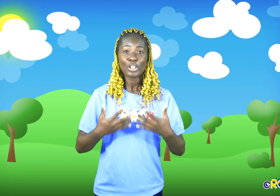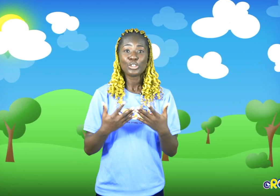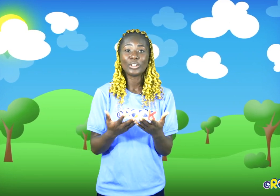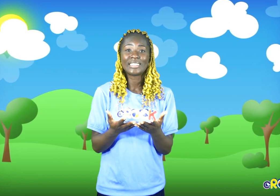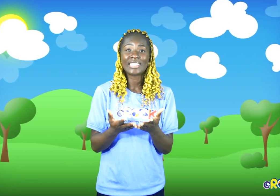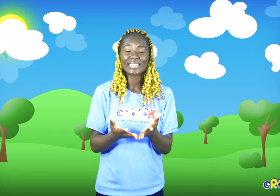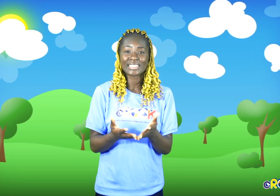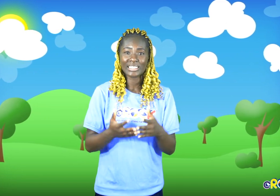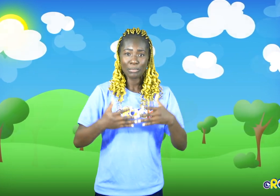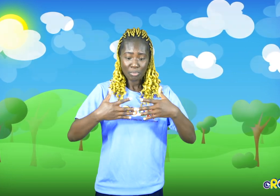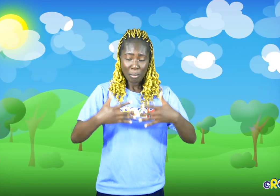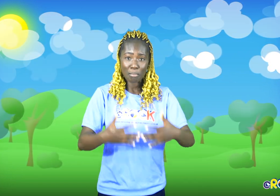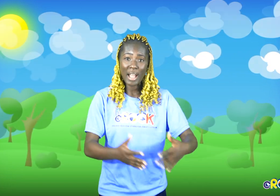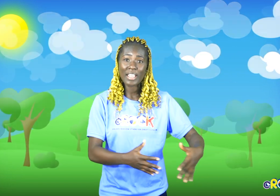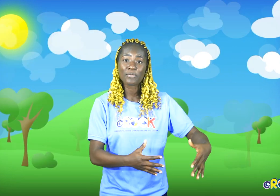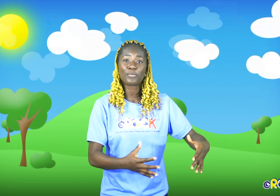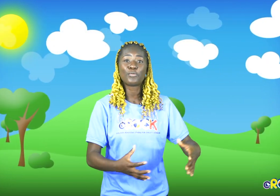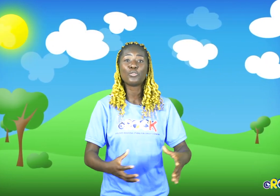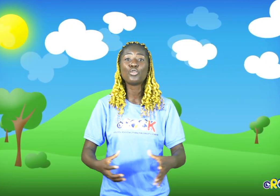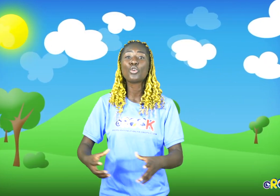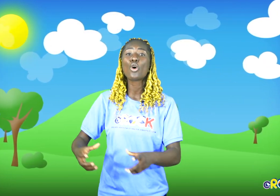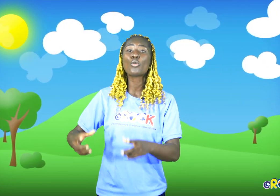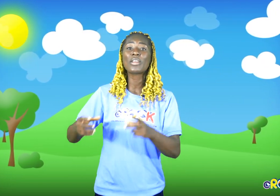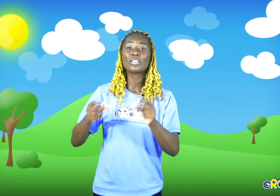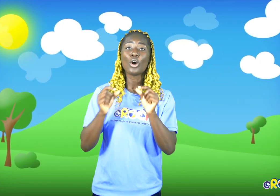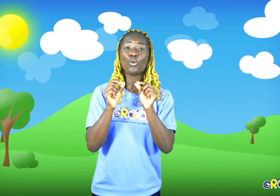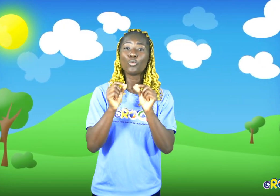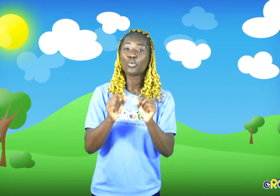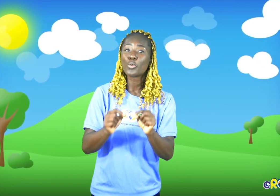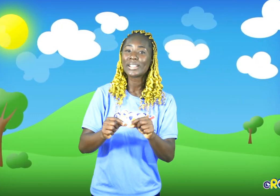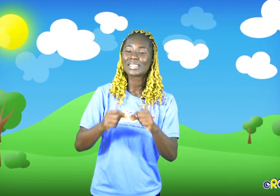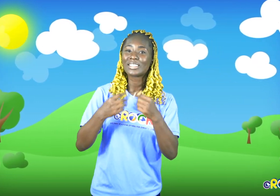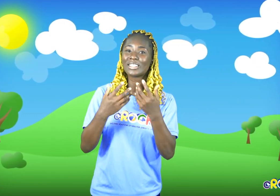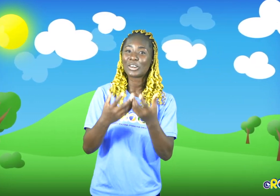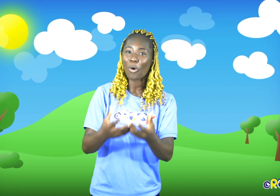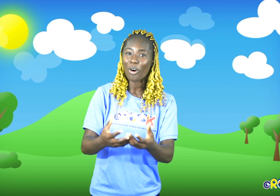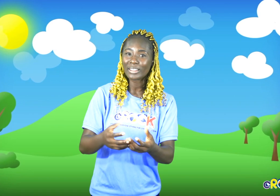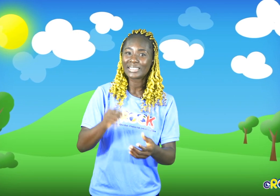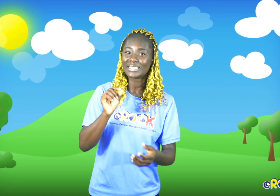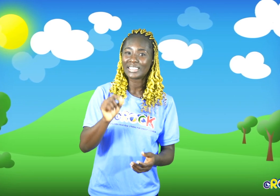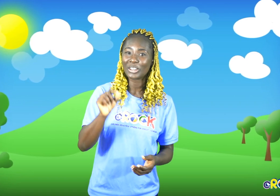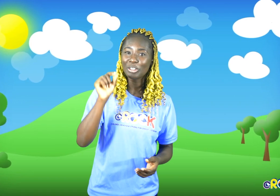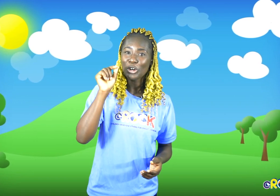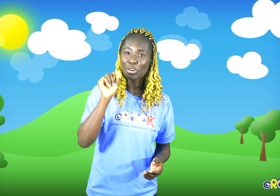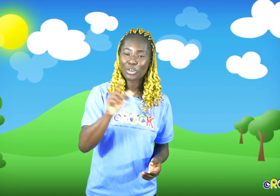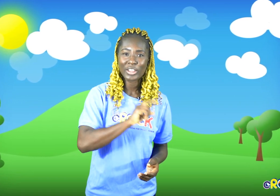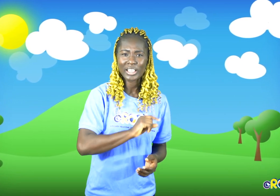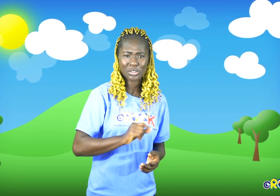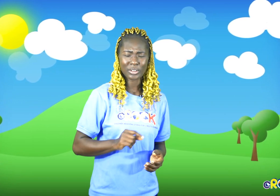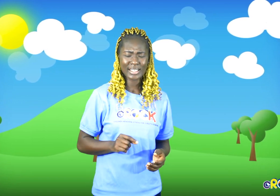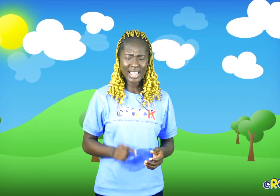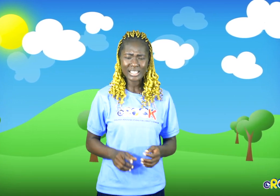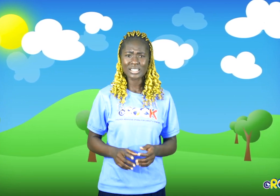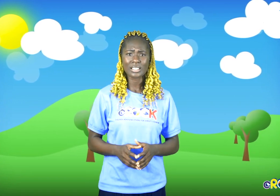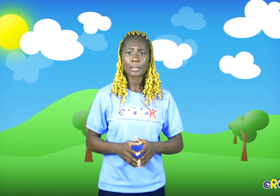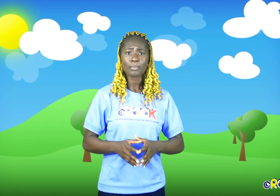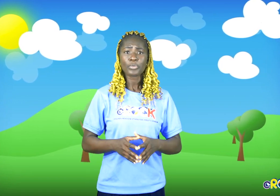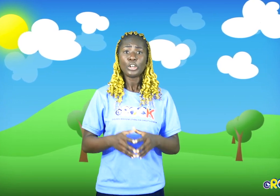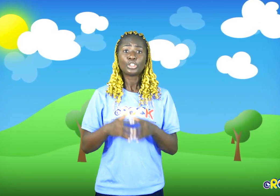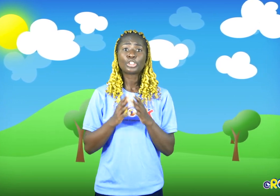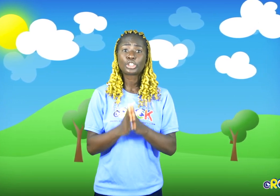prophesy your destiny by flowing with God, the Creator.